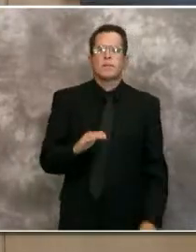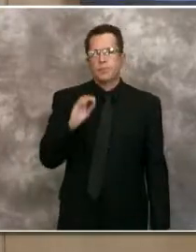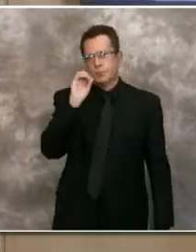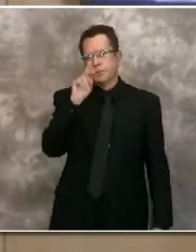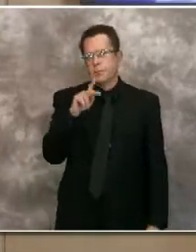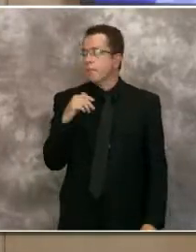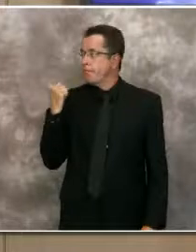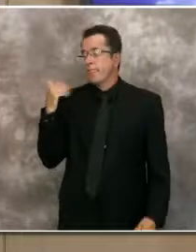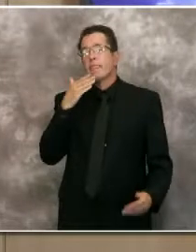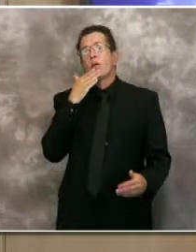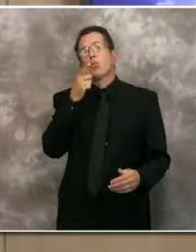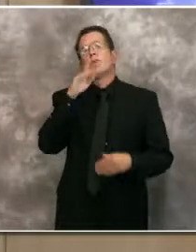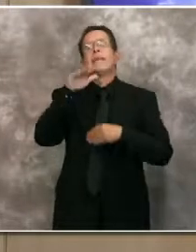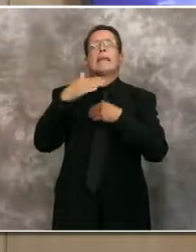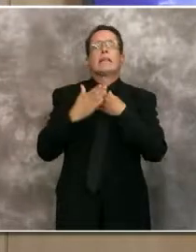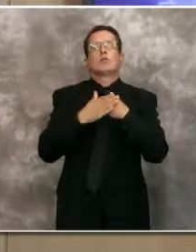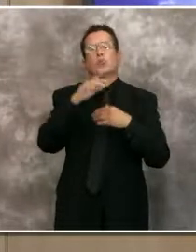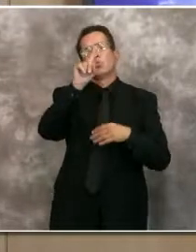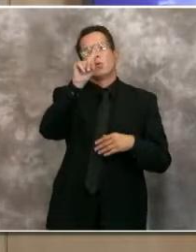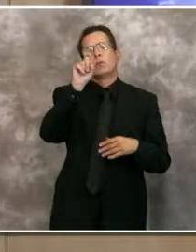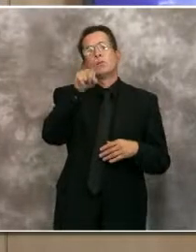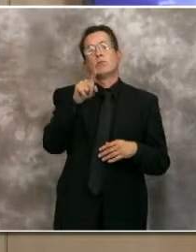question.